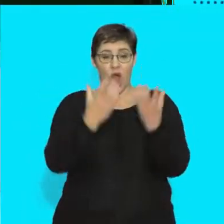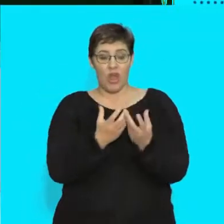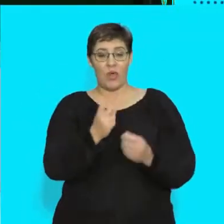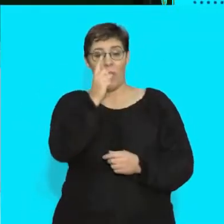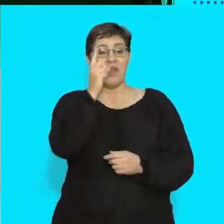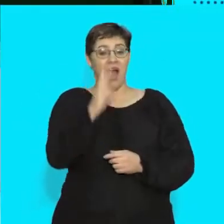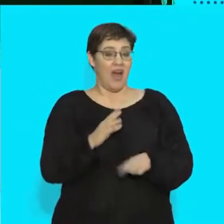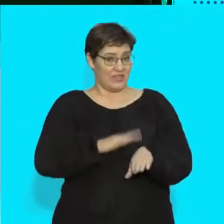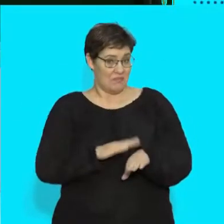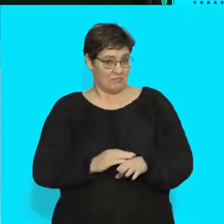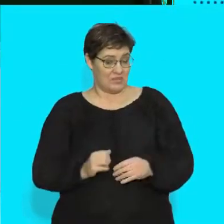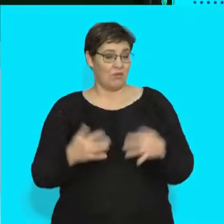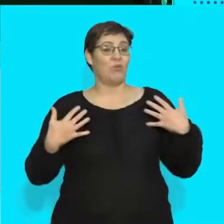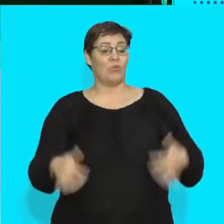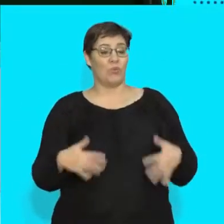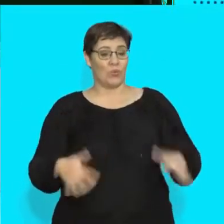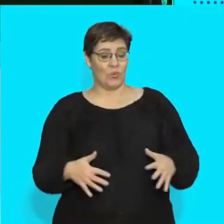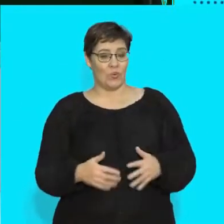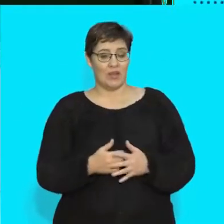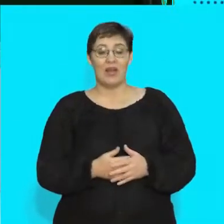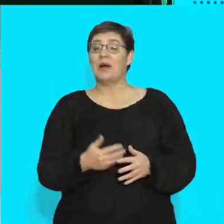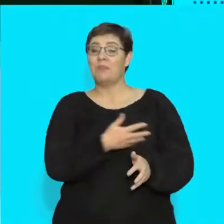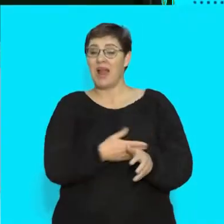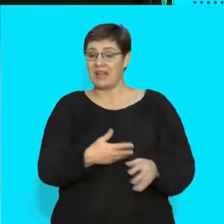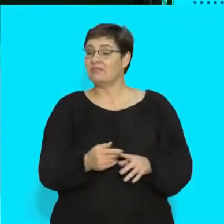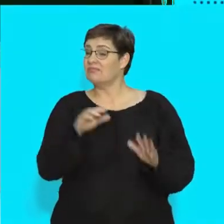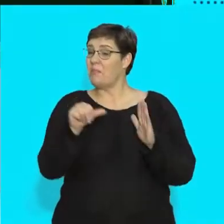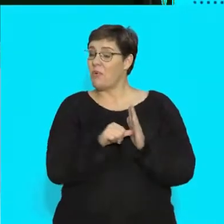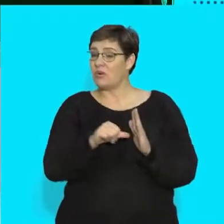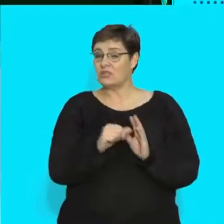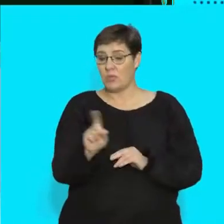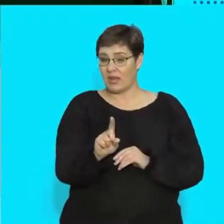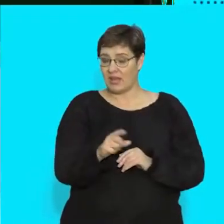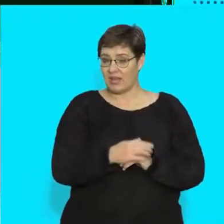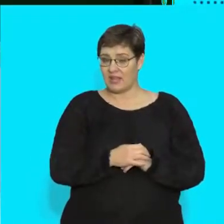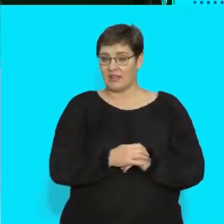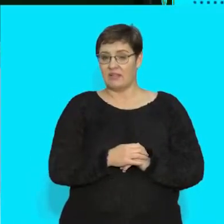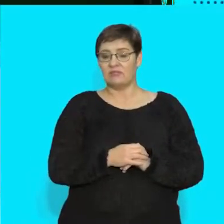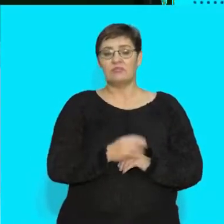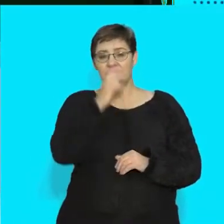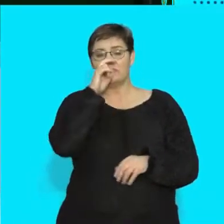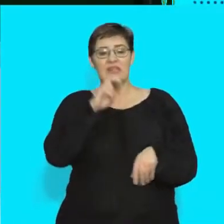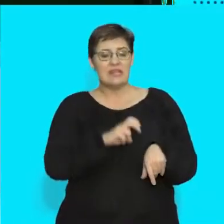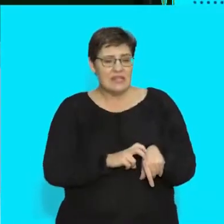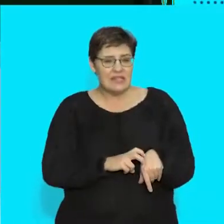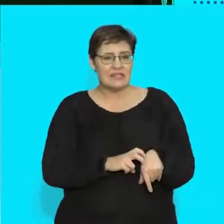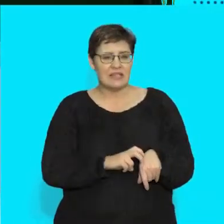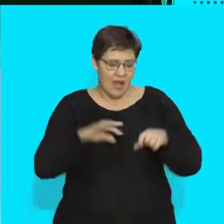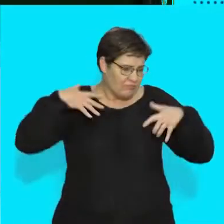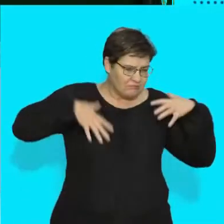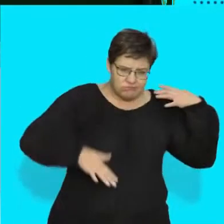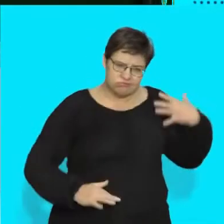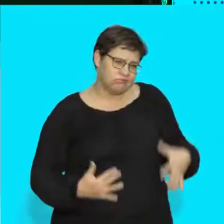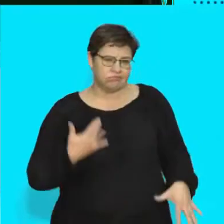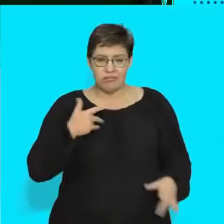That to me, I think is pretty amazing. All of this blood, now remember, it's really important because why? We need to have so many